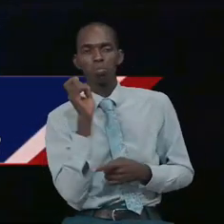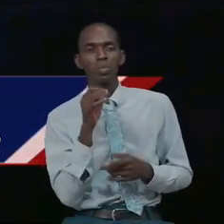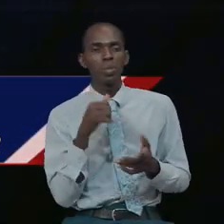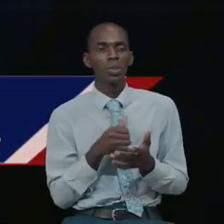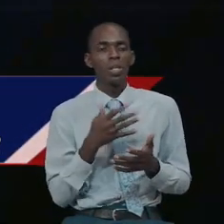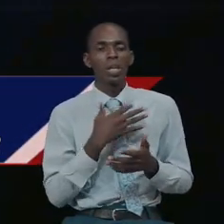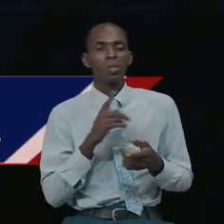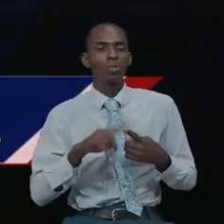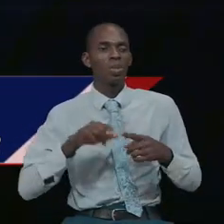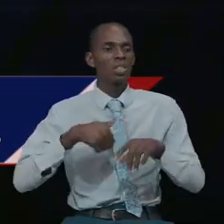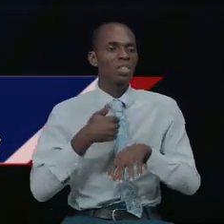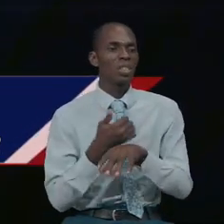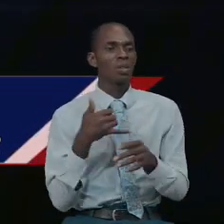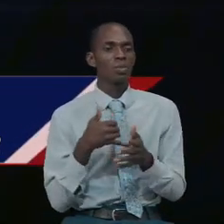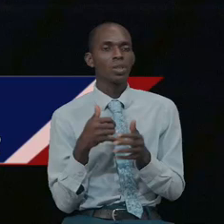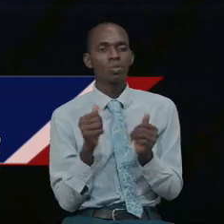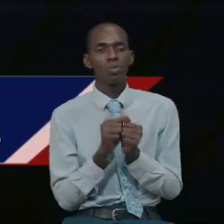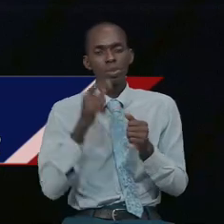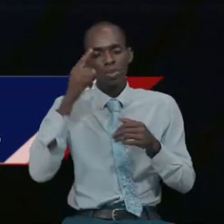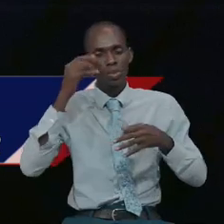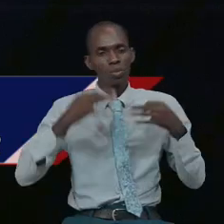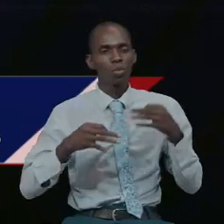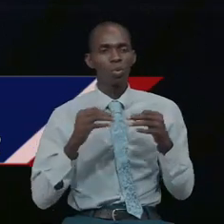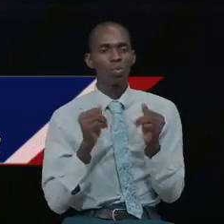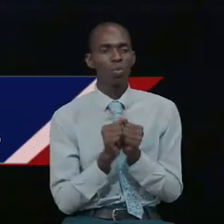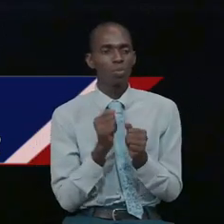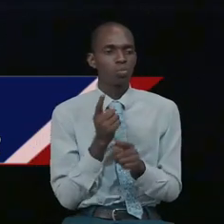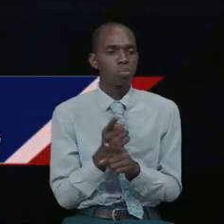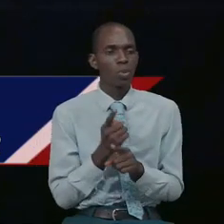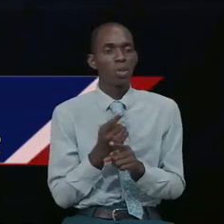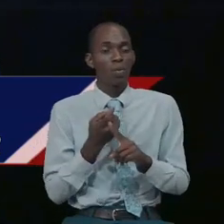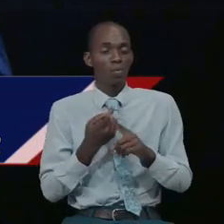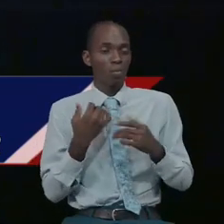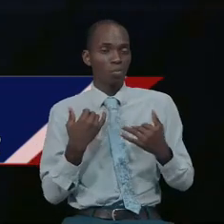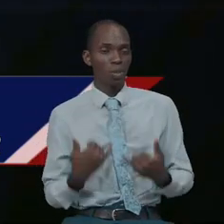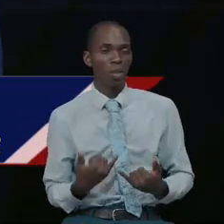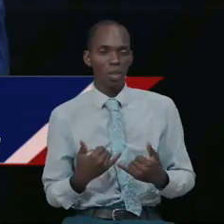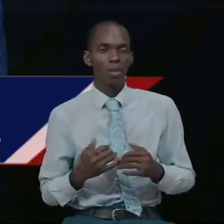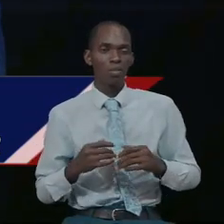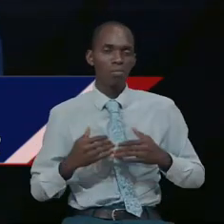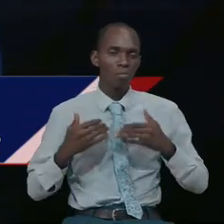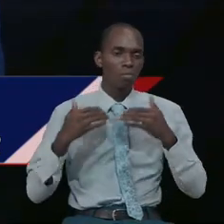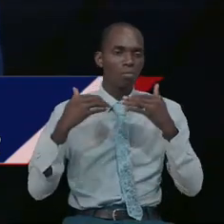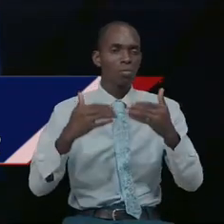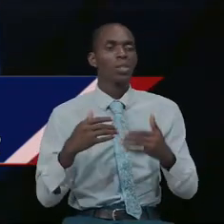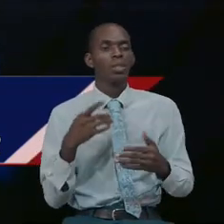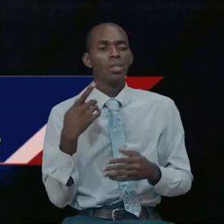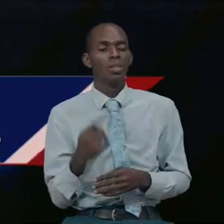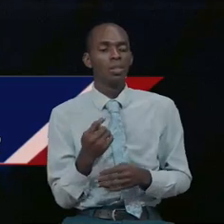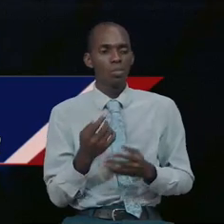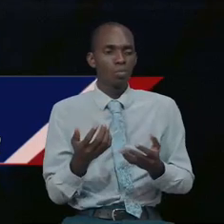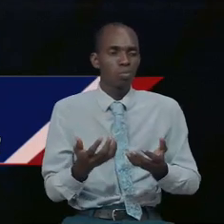with judgment and with justice from henceforth, even forever. The zeal of the Lord